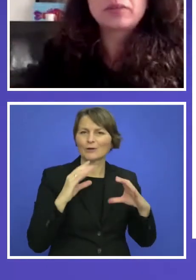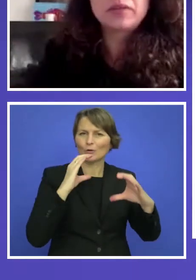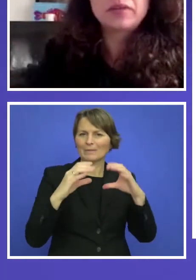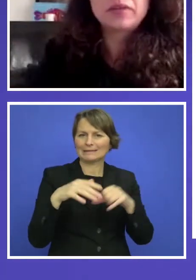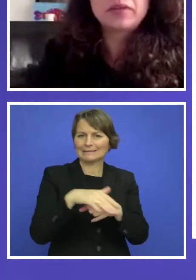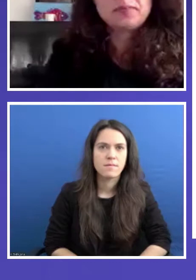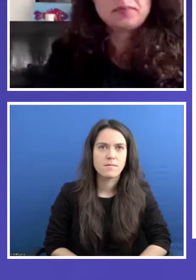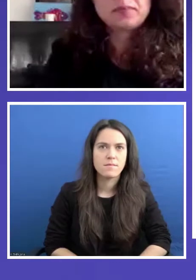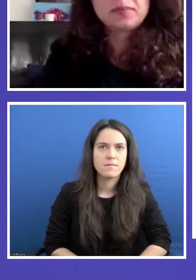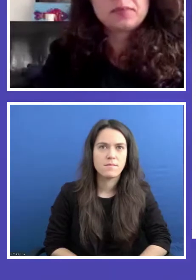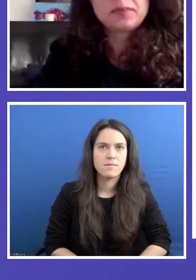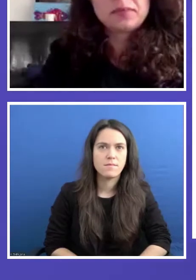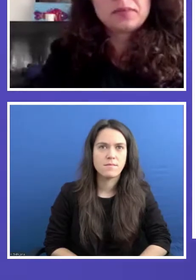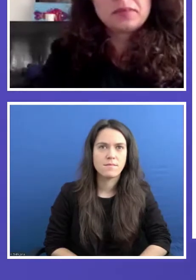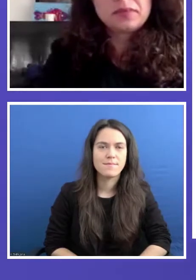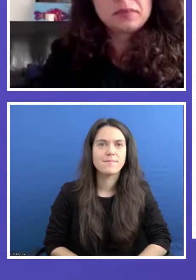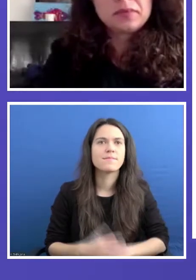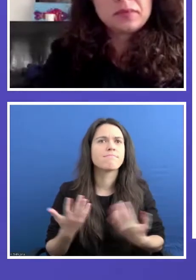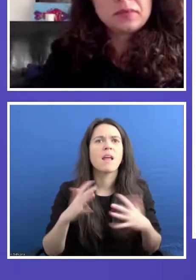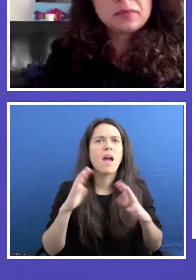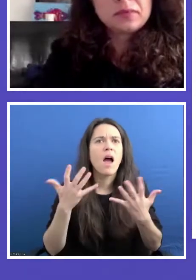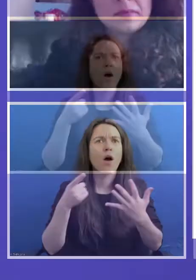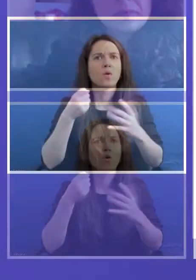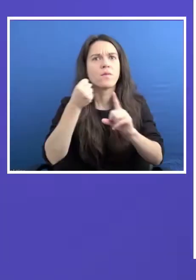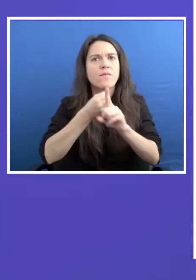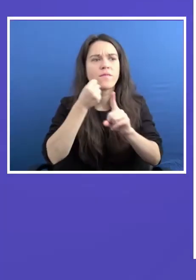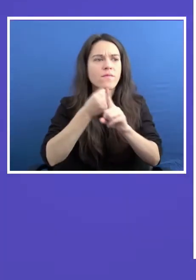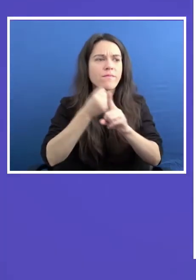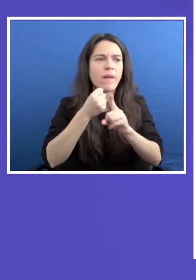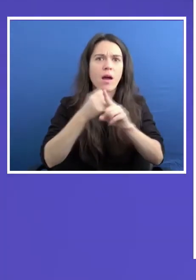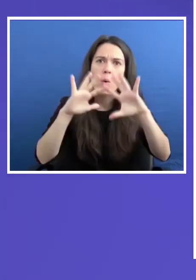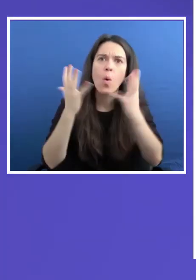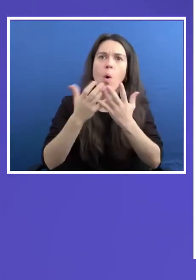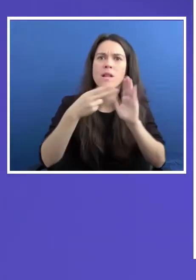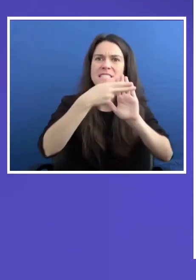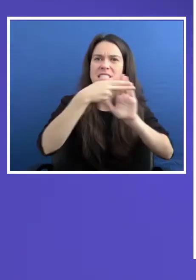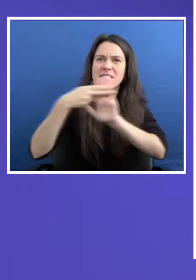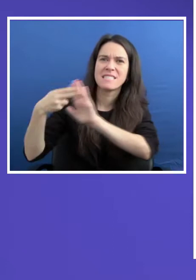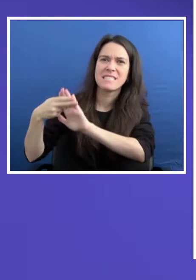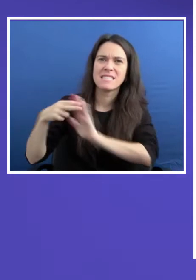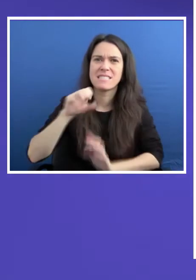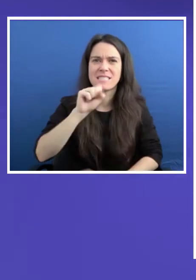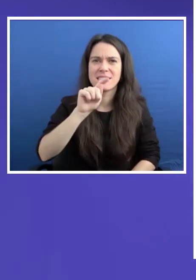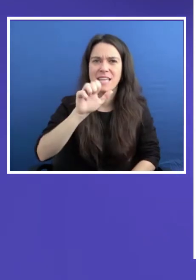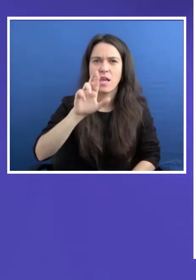that aim at fighting all stereotypes? Thank you.